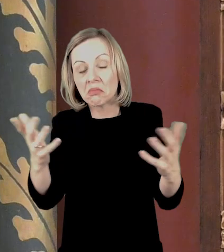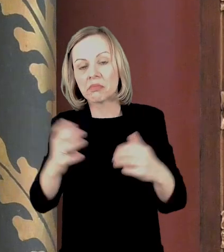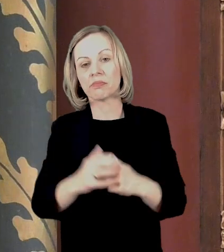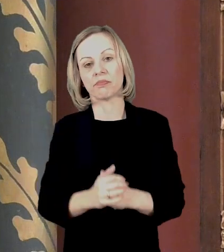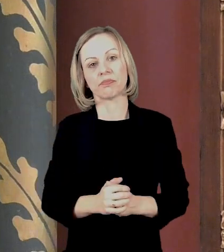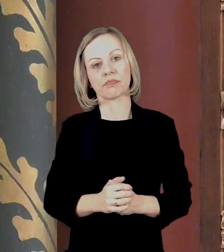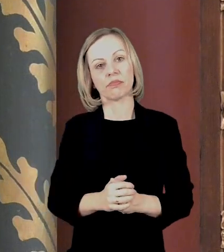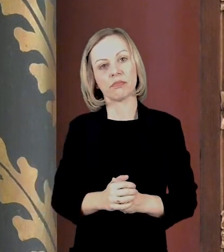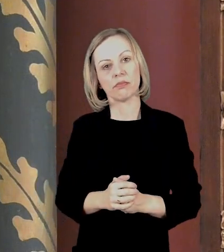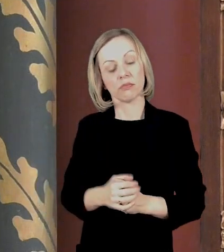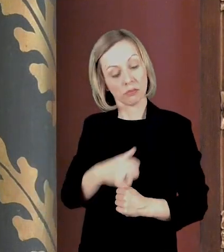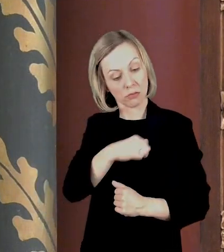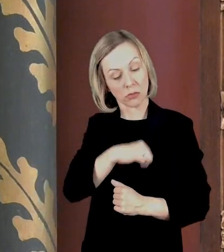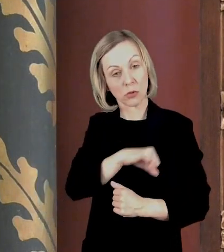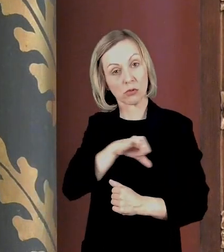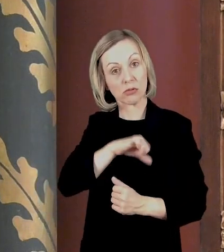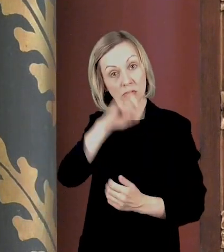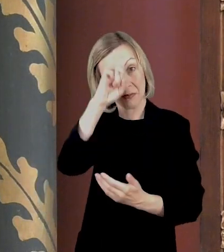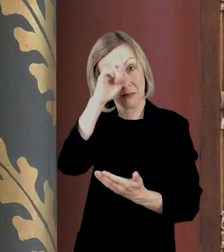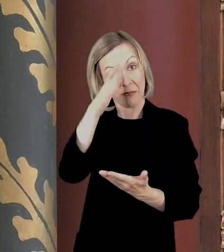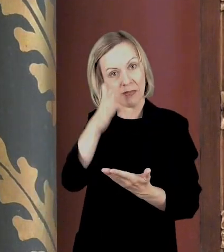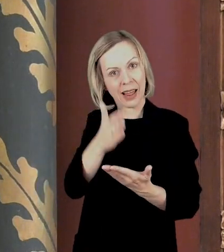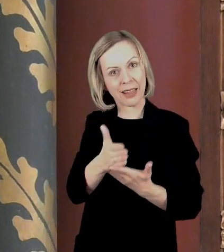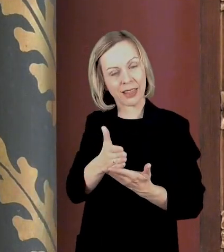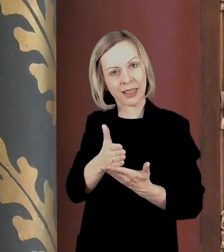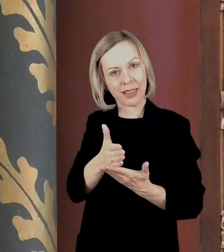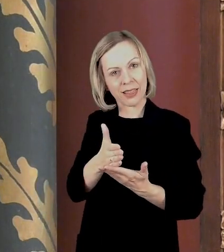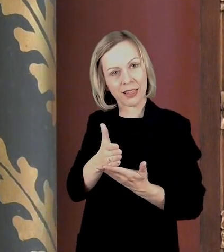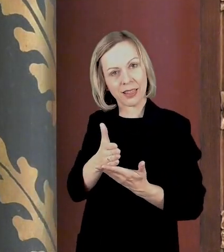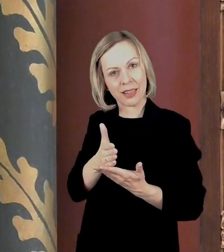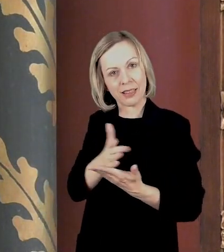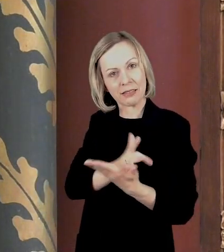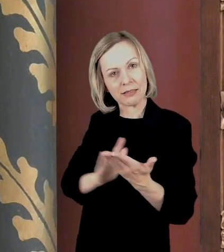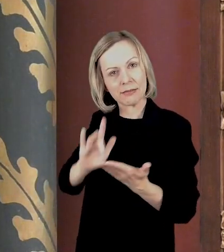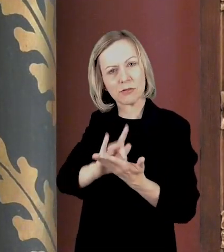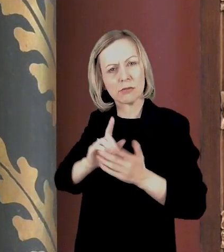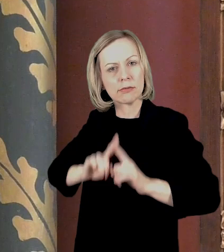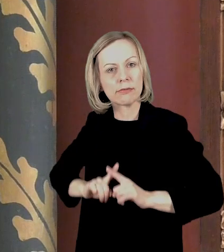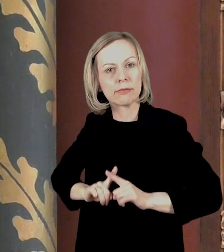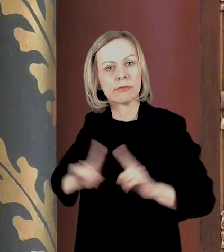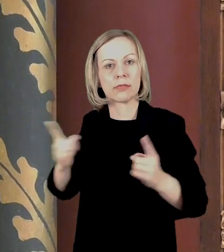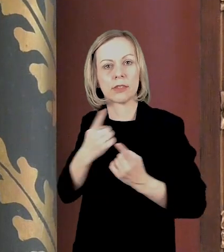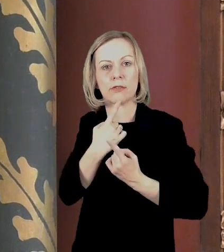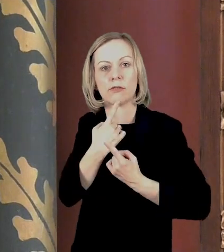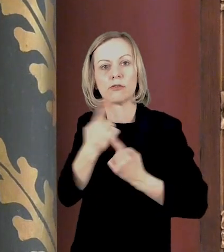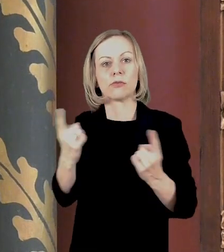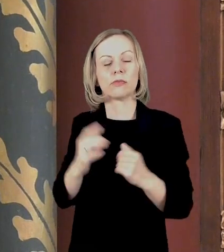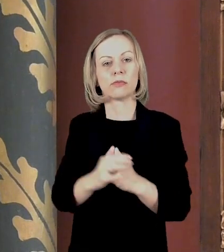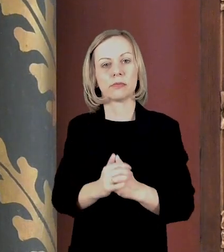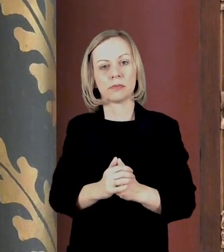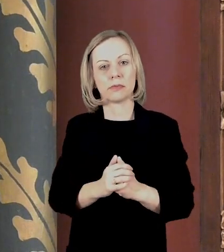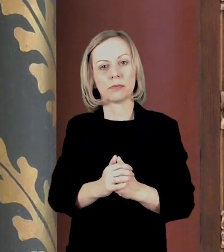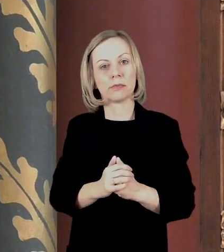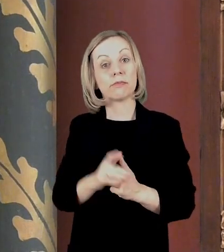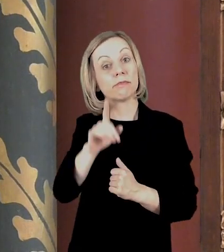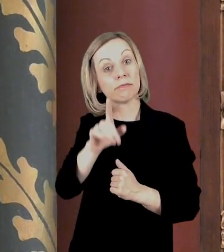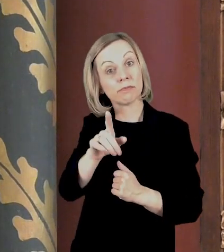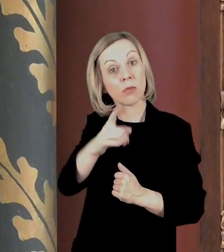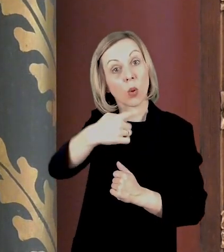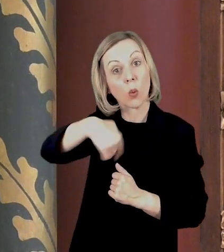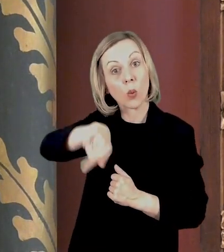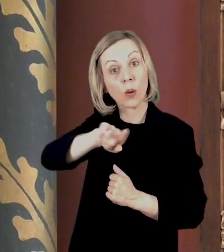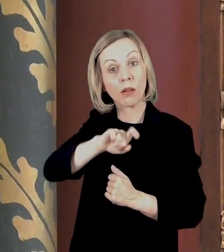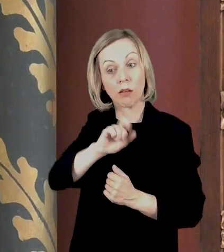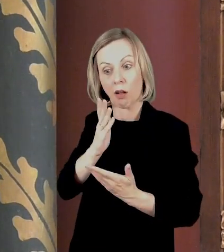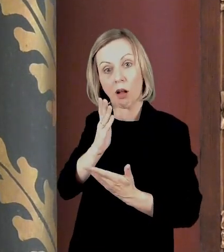At the heart of our Christian faith, of course, is a very different proposition. And it is this, that because